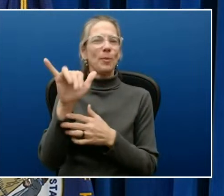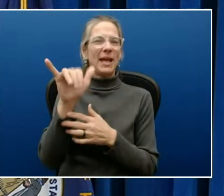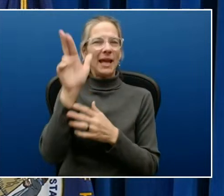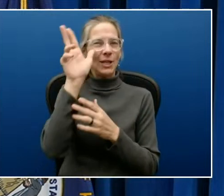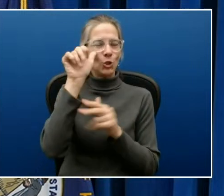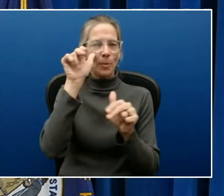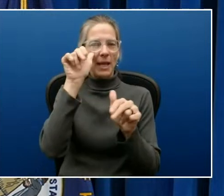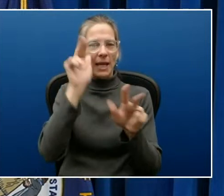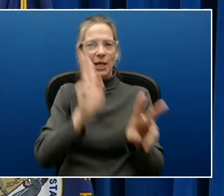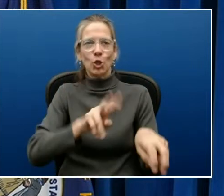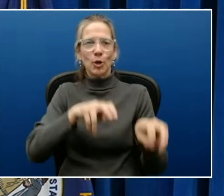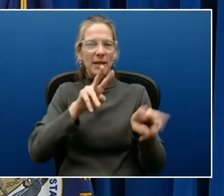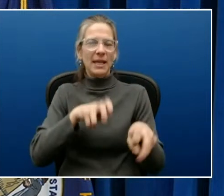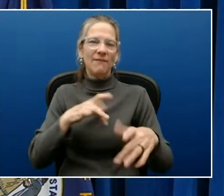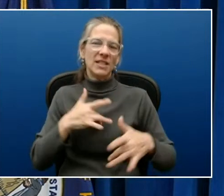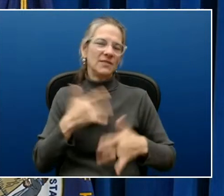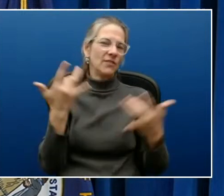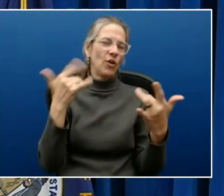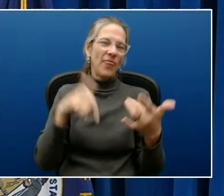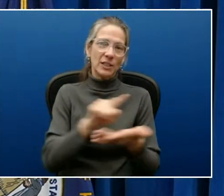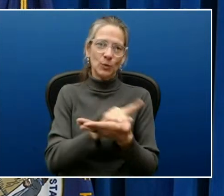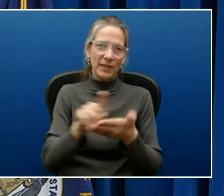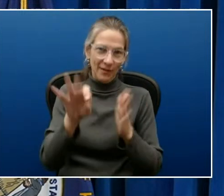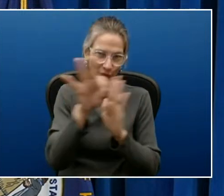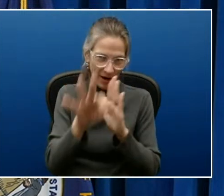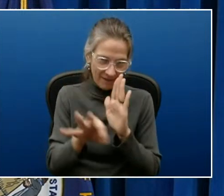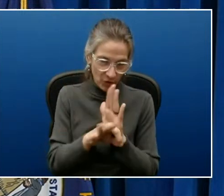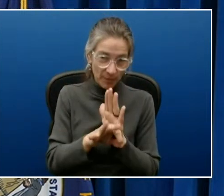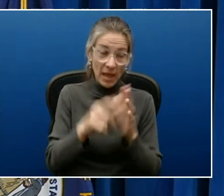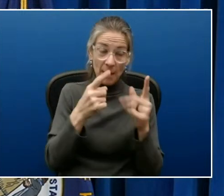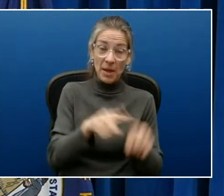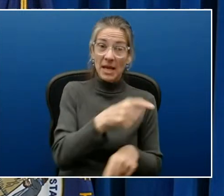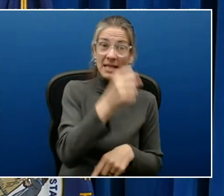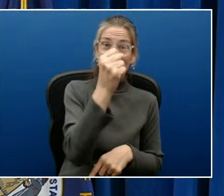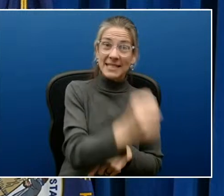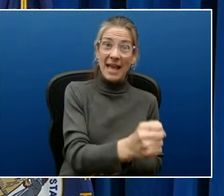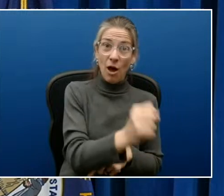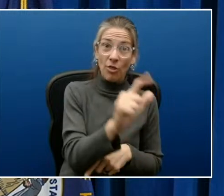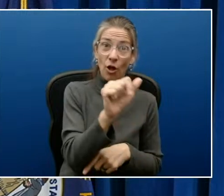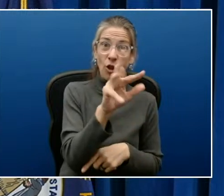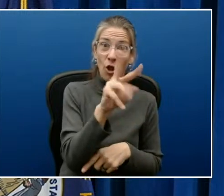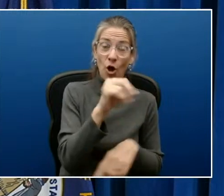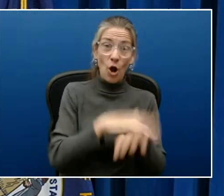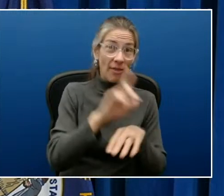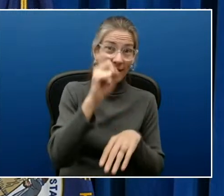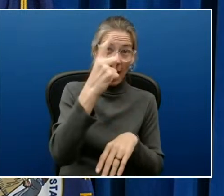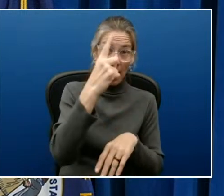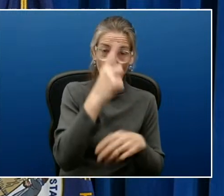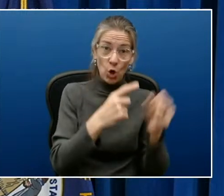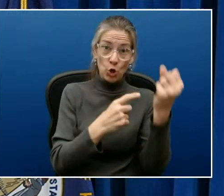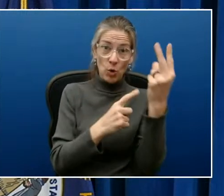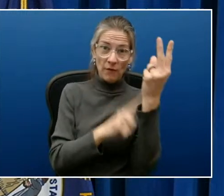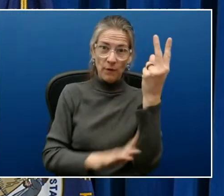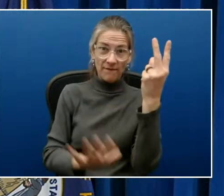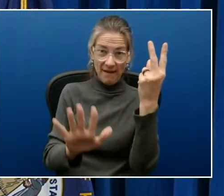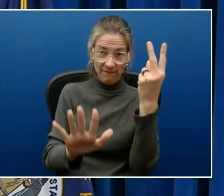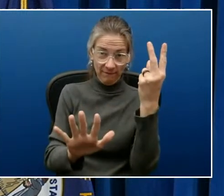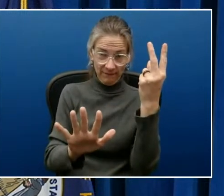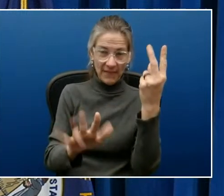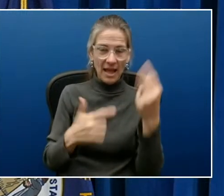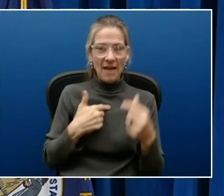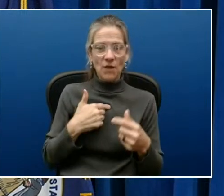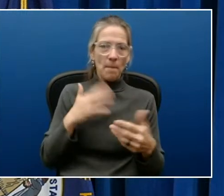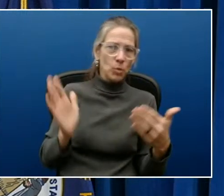week here in Frankfort. It all happens on the south lawn of the Capitol from noon to 5 p.m. We're going to have live music,